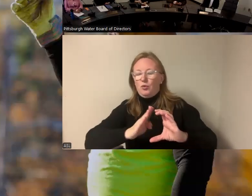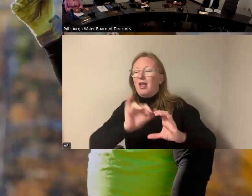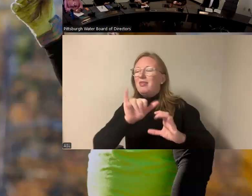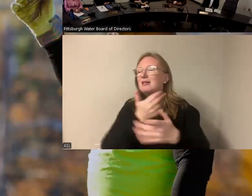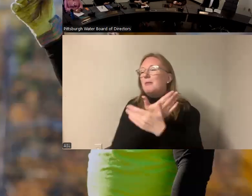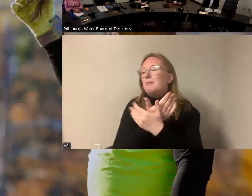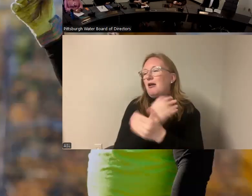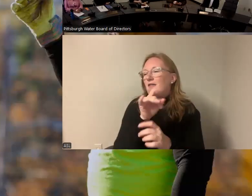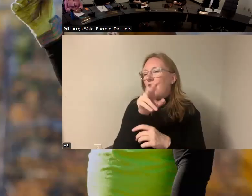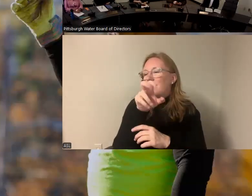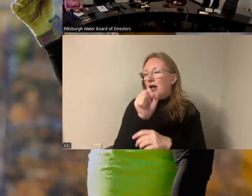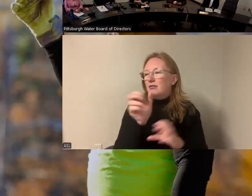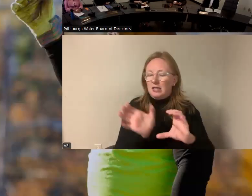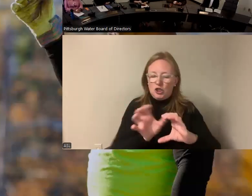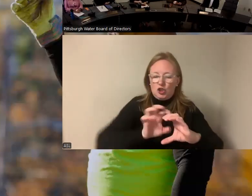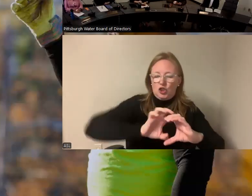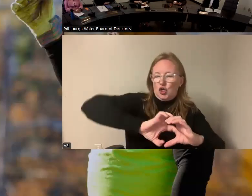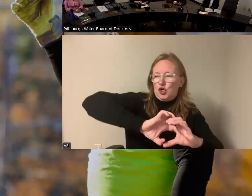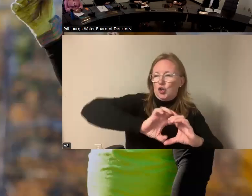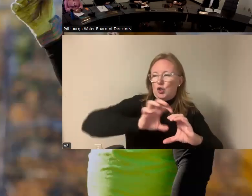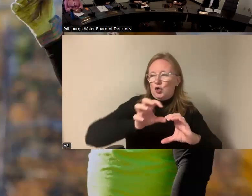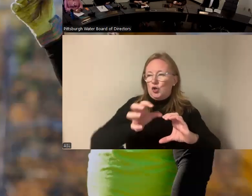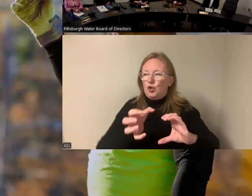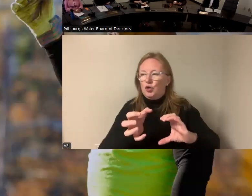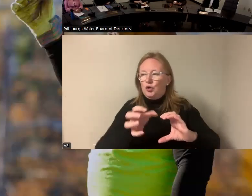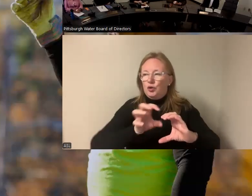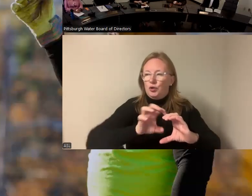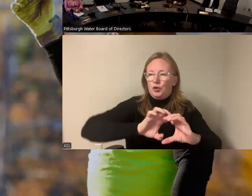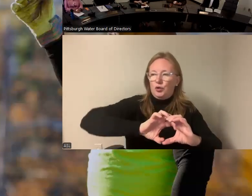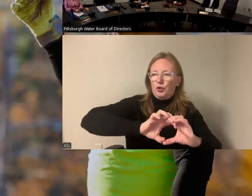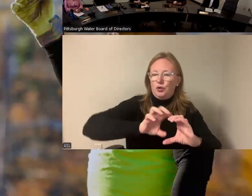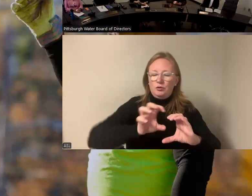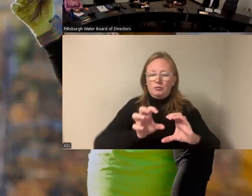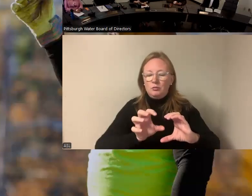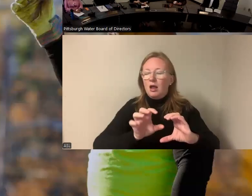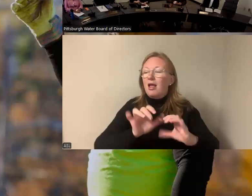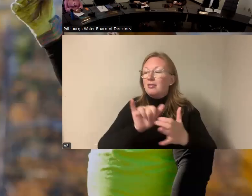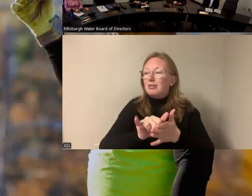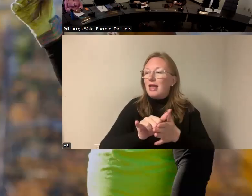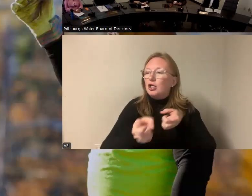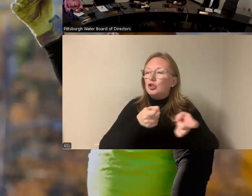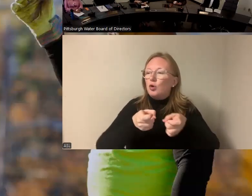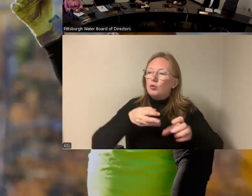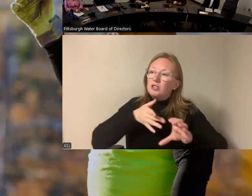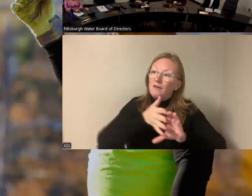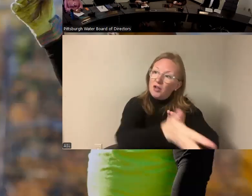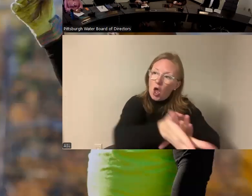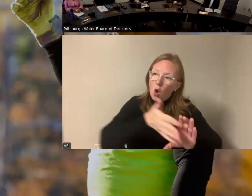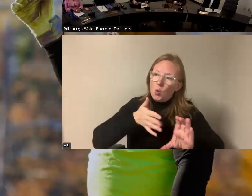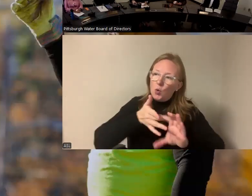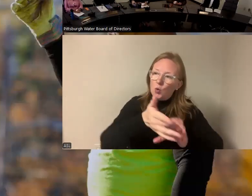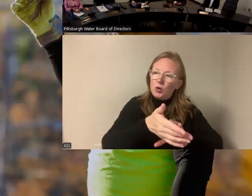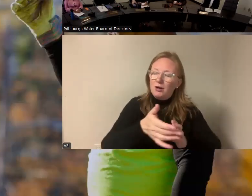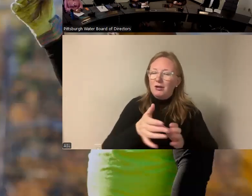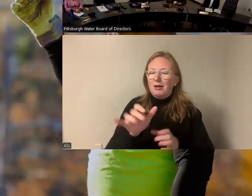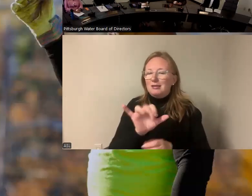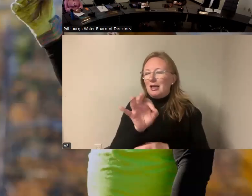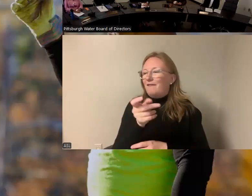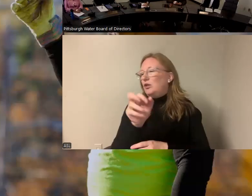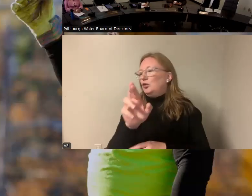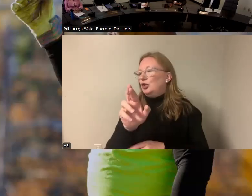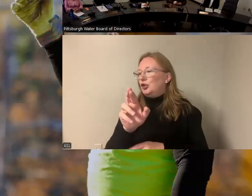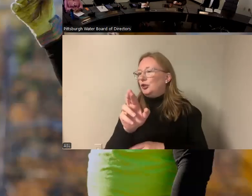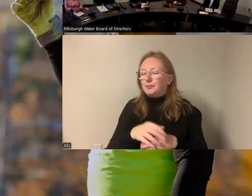often that we can kind of turn. They're like a revolving door. And that may help us control flow. So instance, at our filters, we need